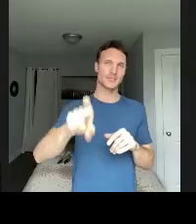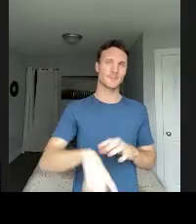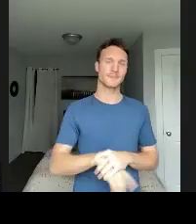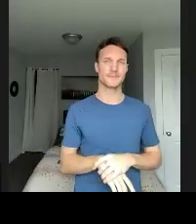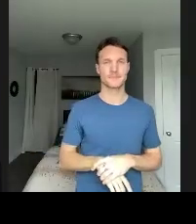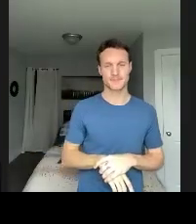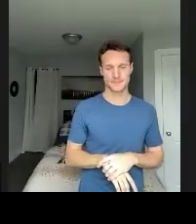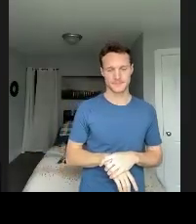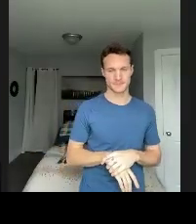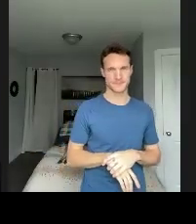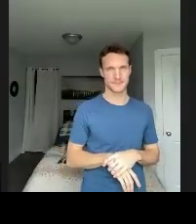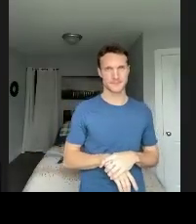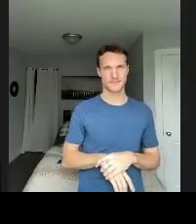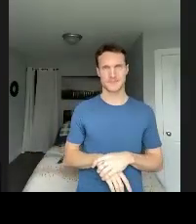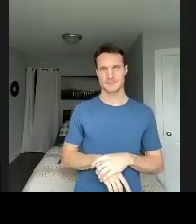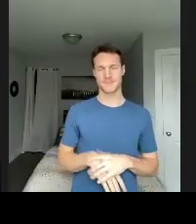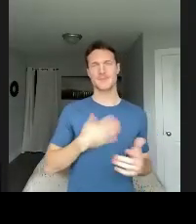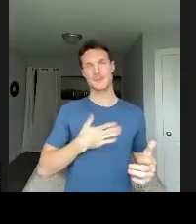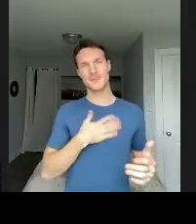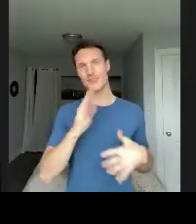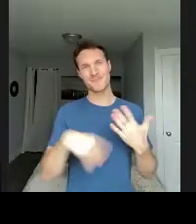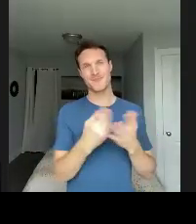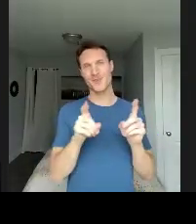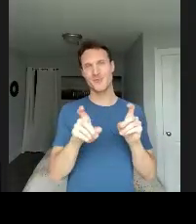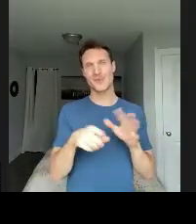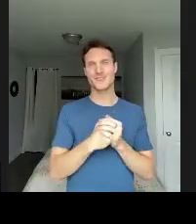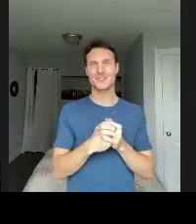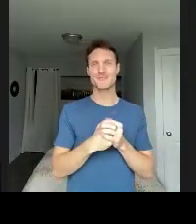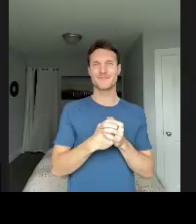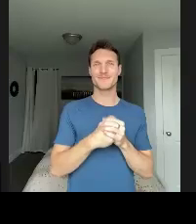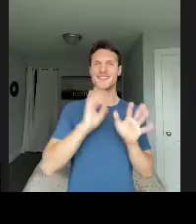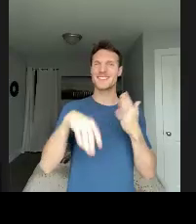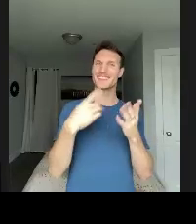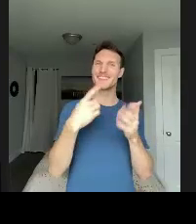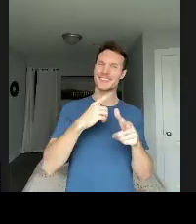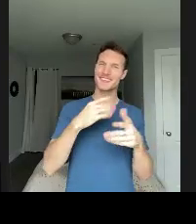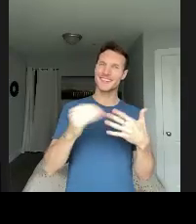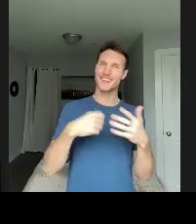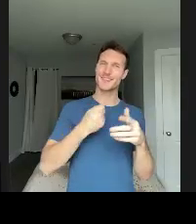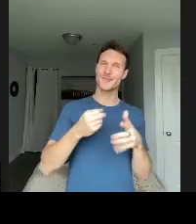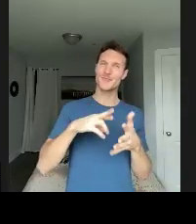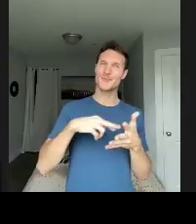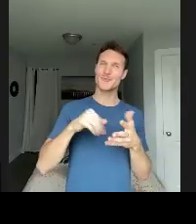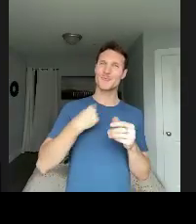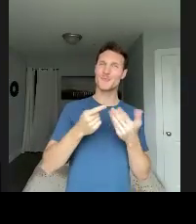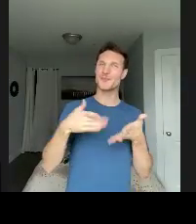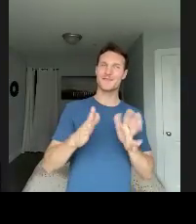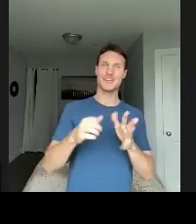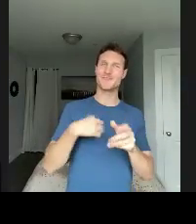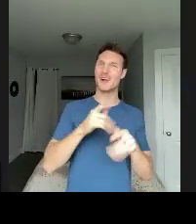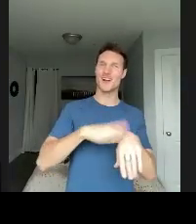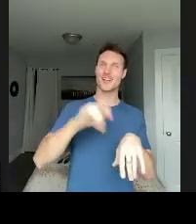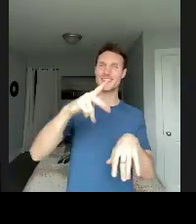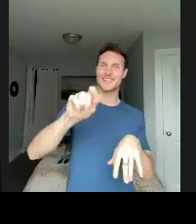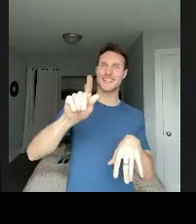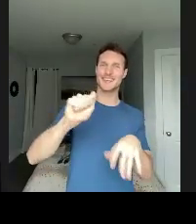We appreciate all of your questions, and the recording for today will be available on the KDAD's website. So you can